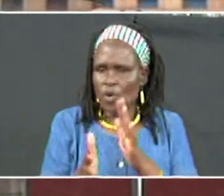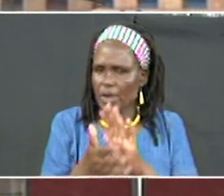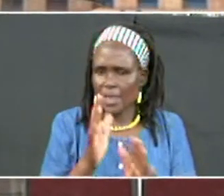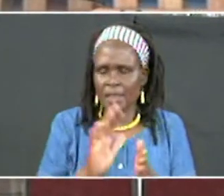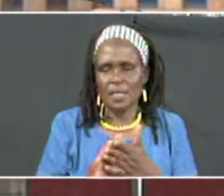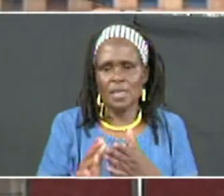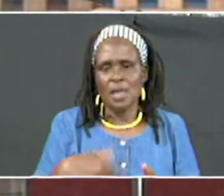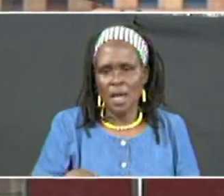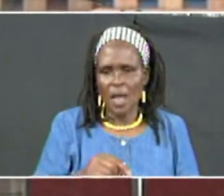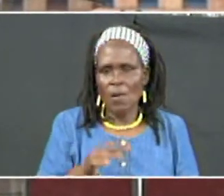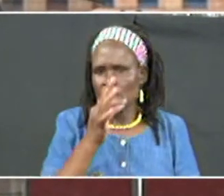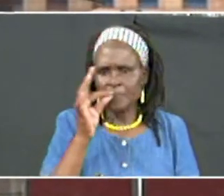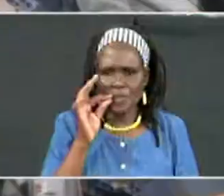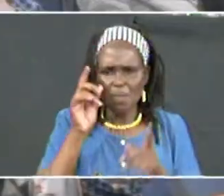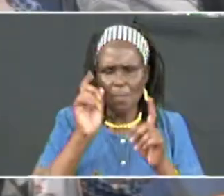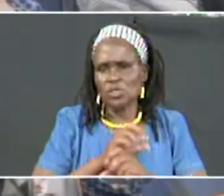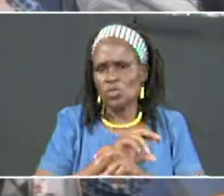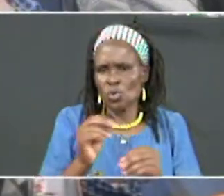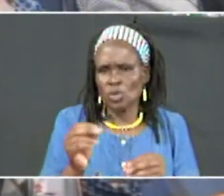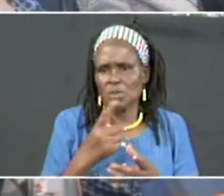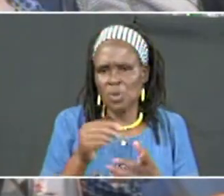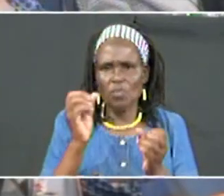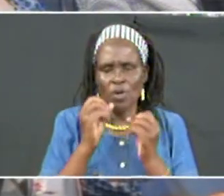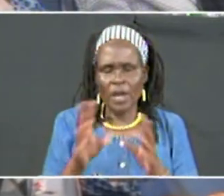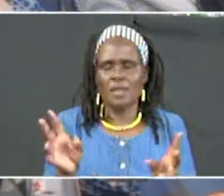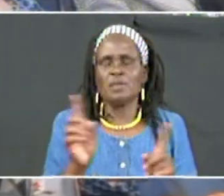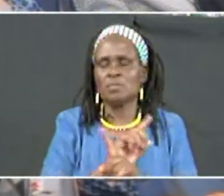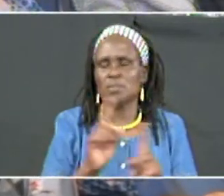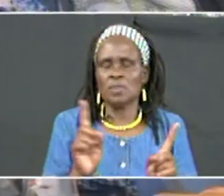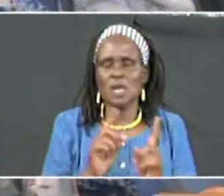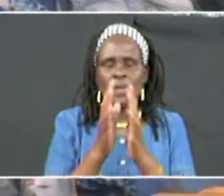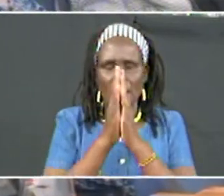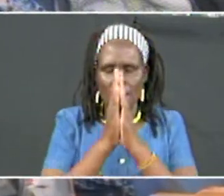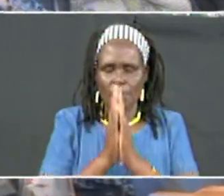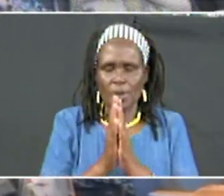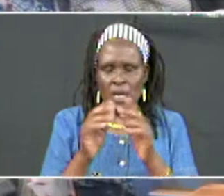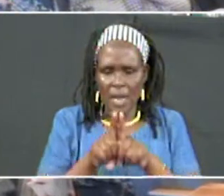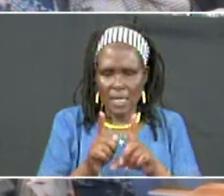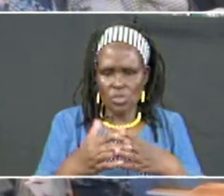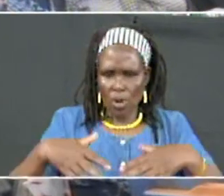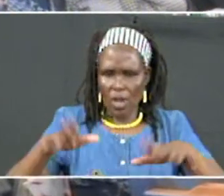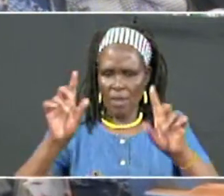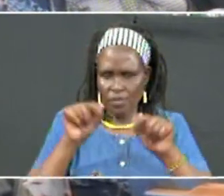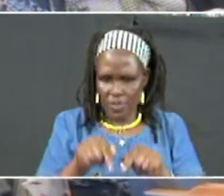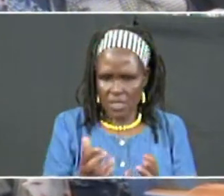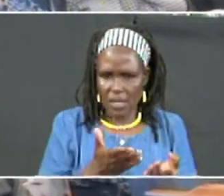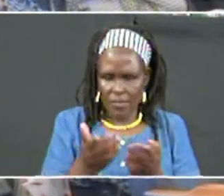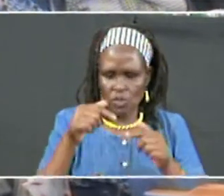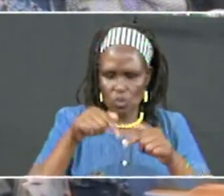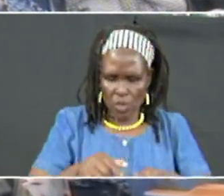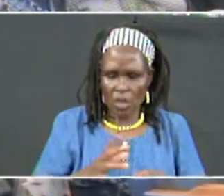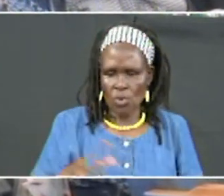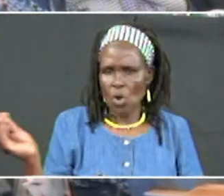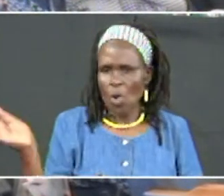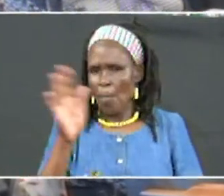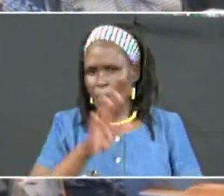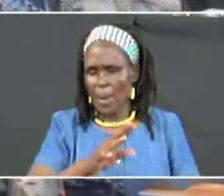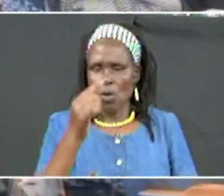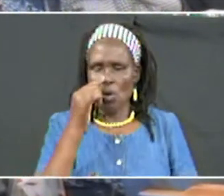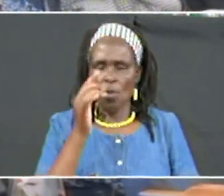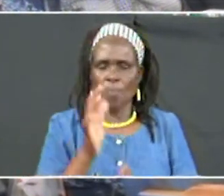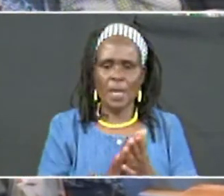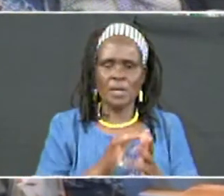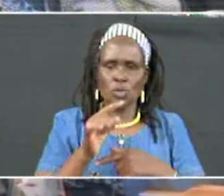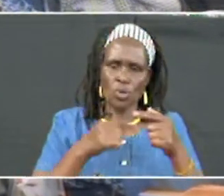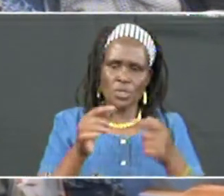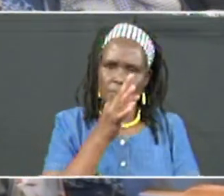not to be futile. I pray that as you leave this service today, you will go back home and continue fasting